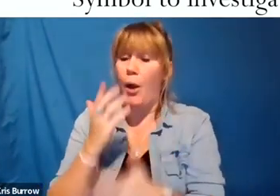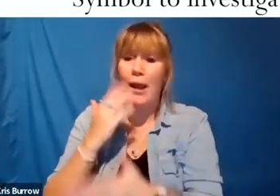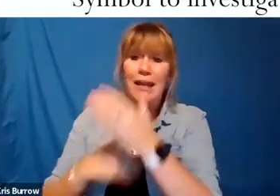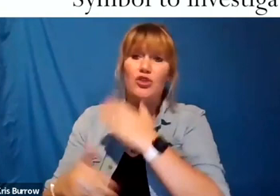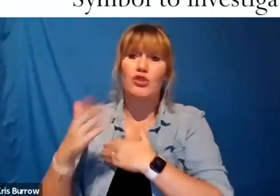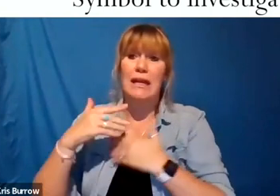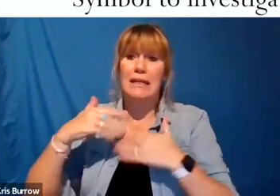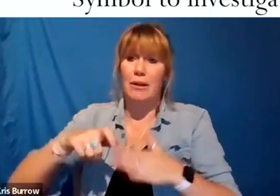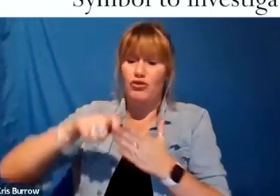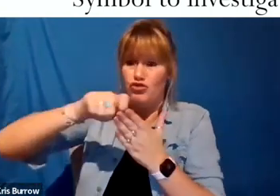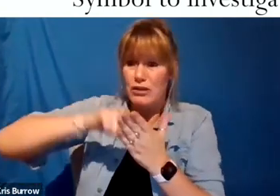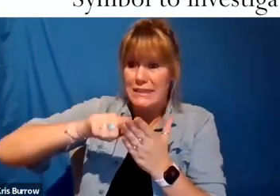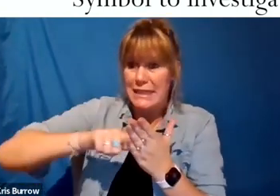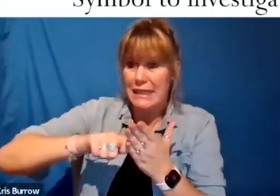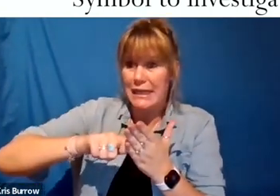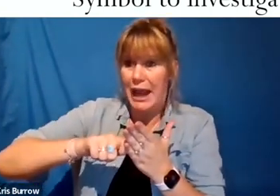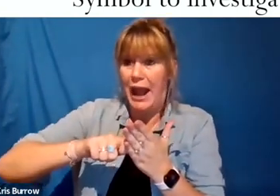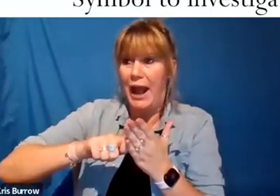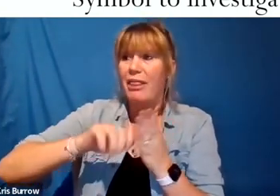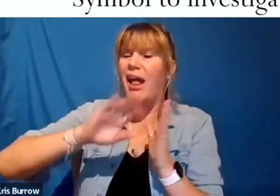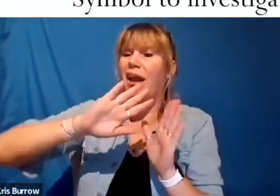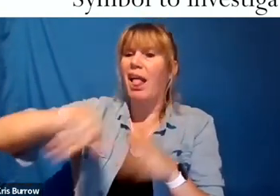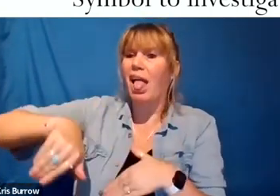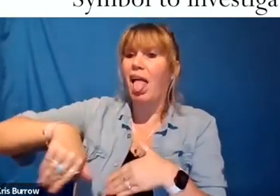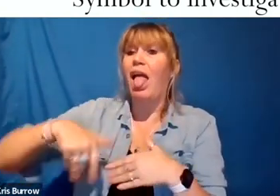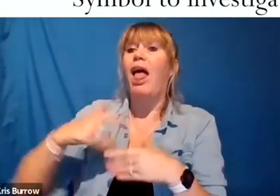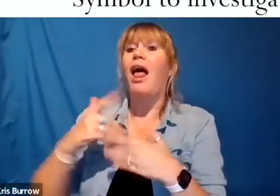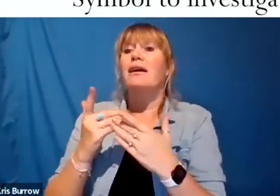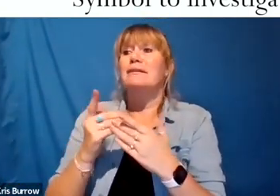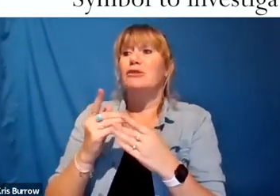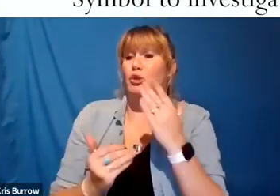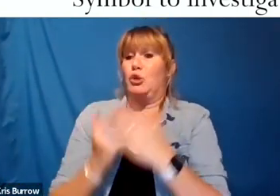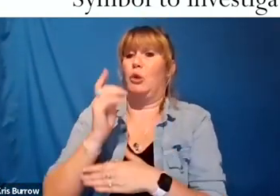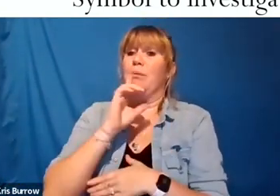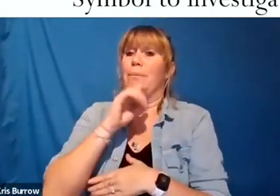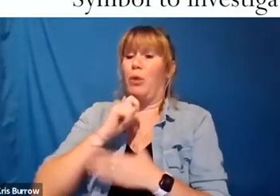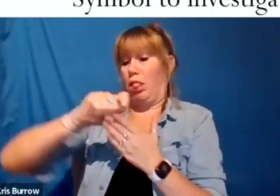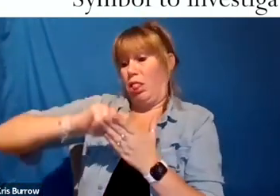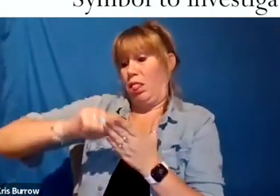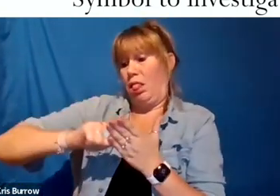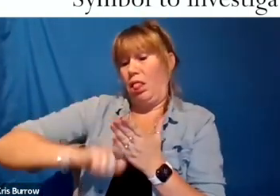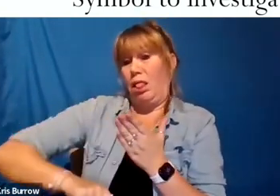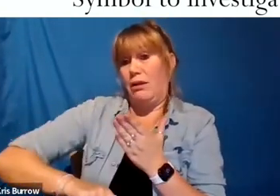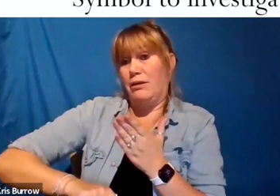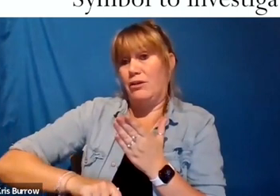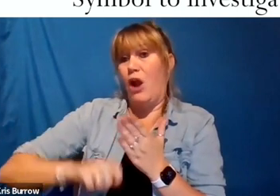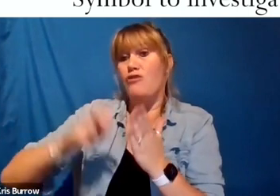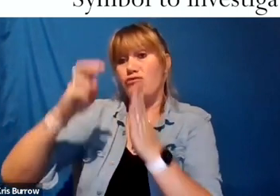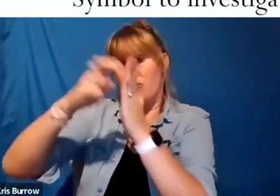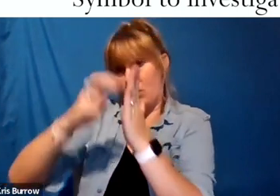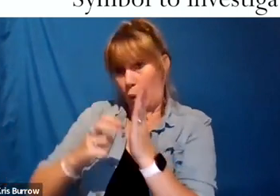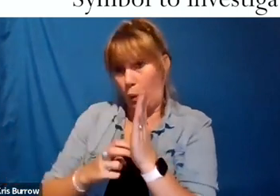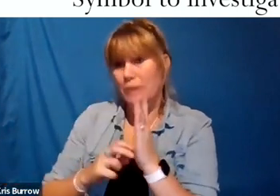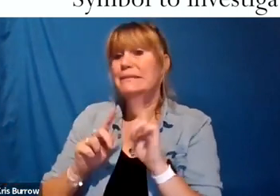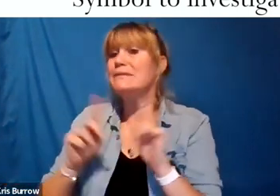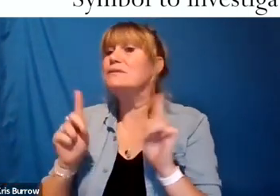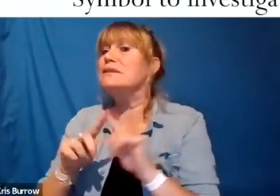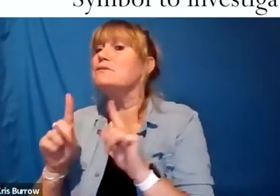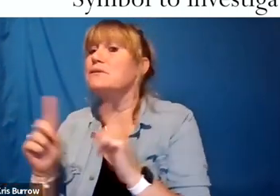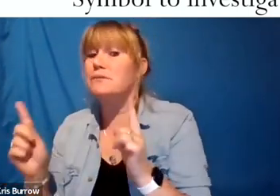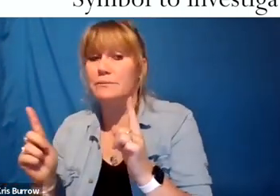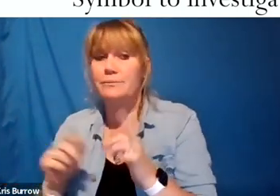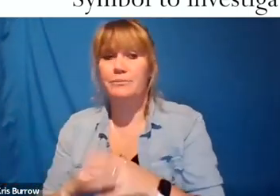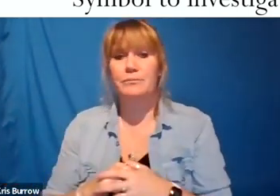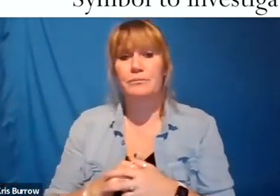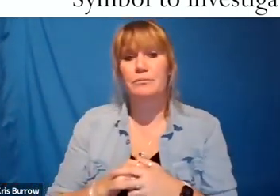groups of people. The snake is a symbol of this fear of the flow between culturally enforced boundaries.